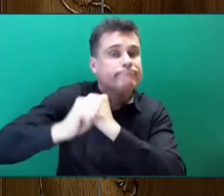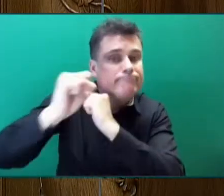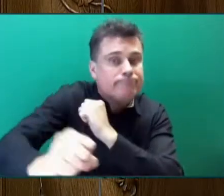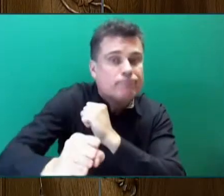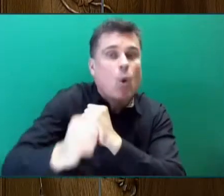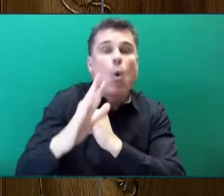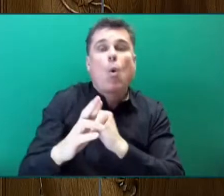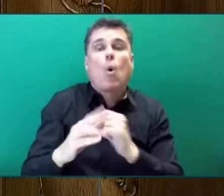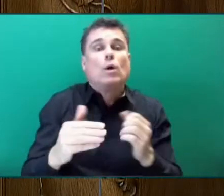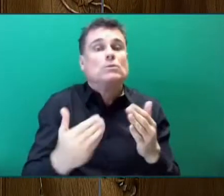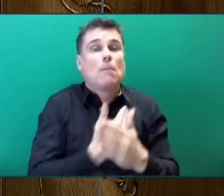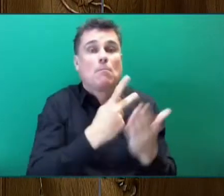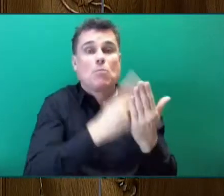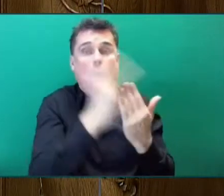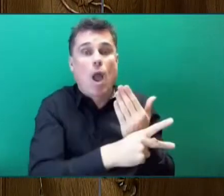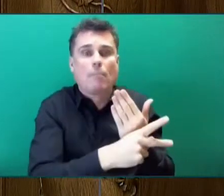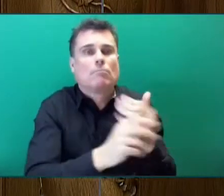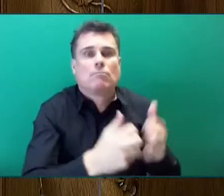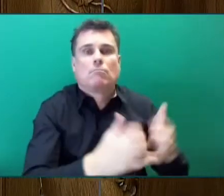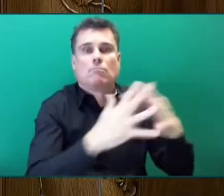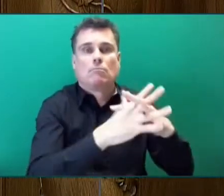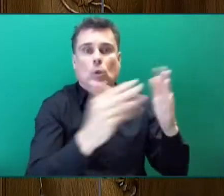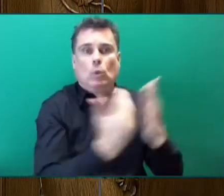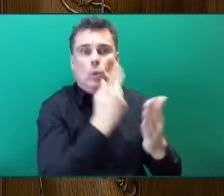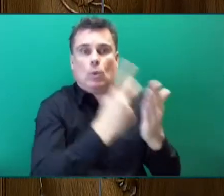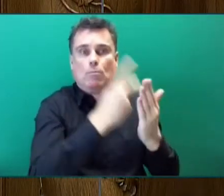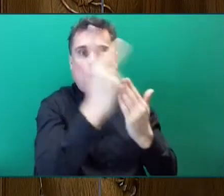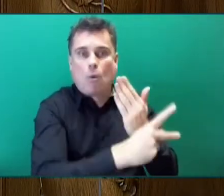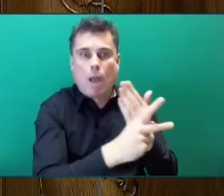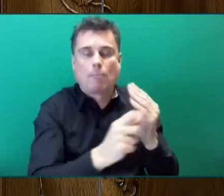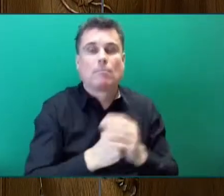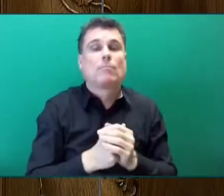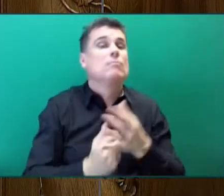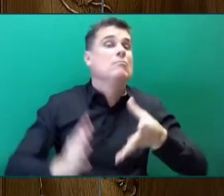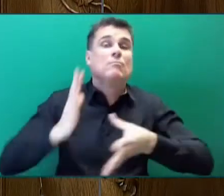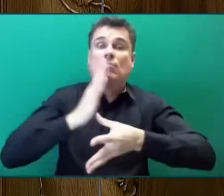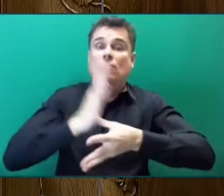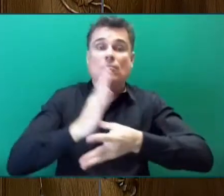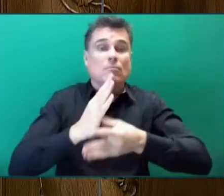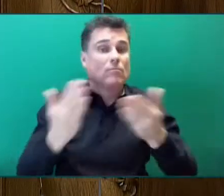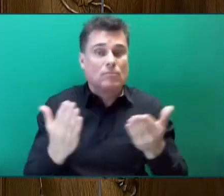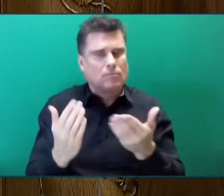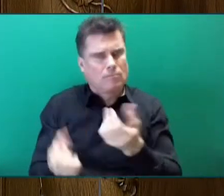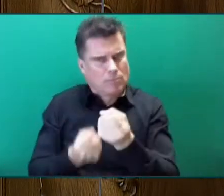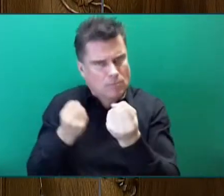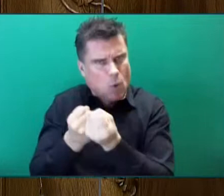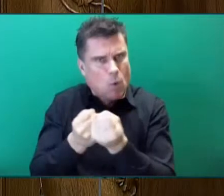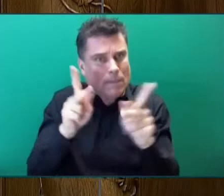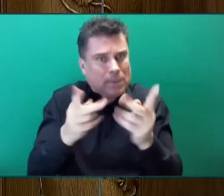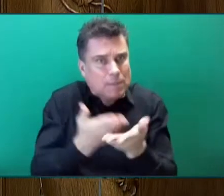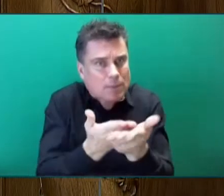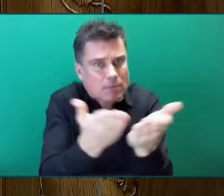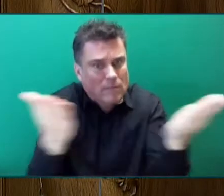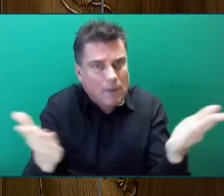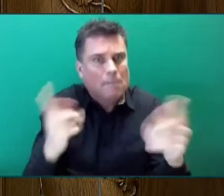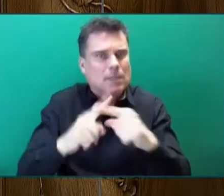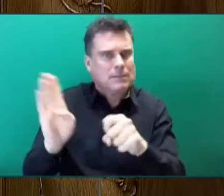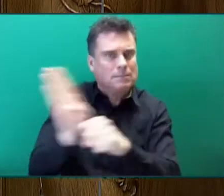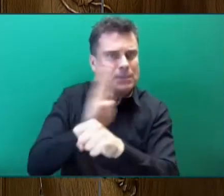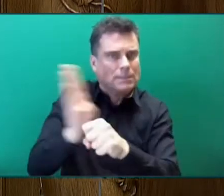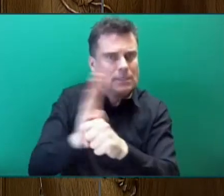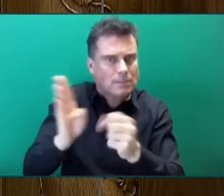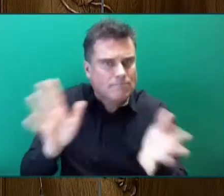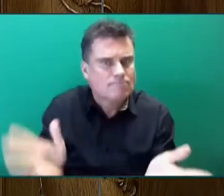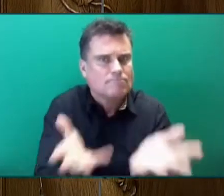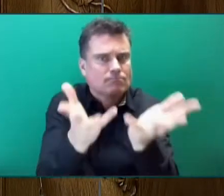people, communities, and businesses to implement whatever public health protections are necessary to address outbreaks.